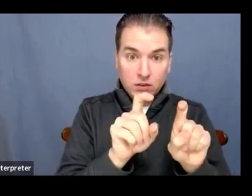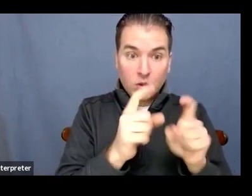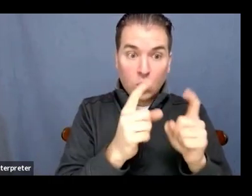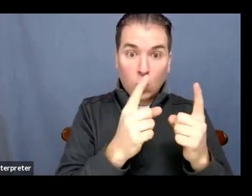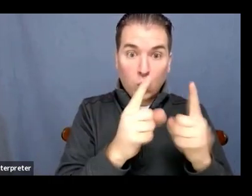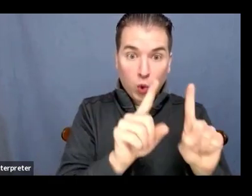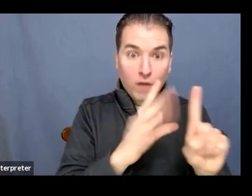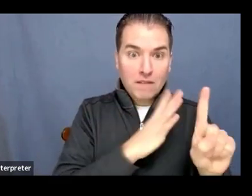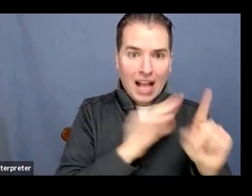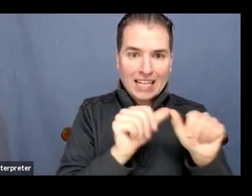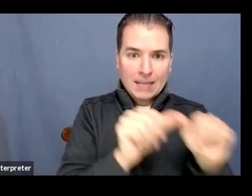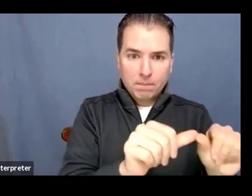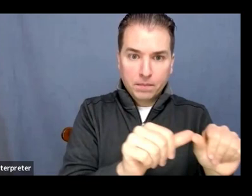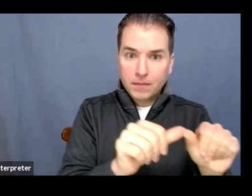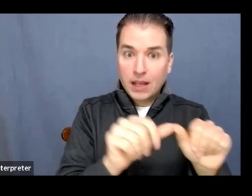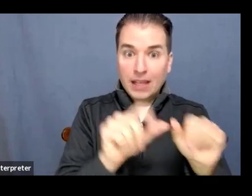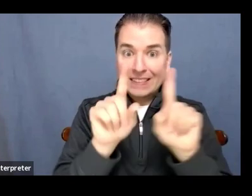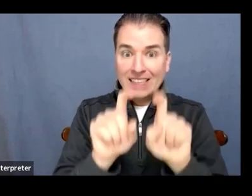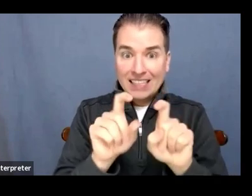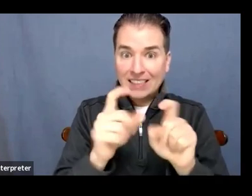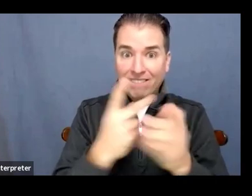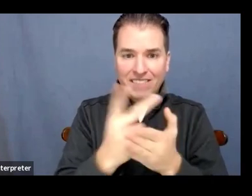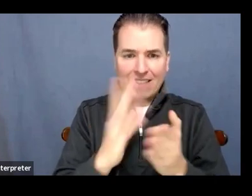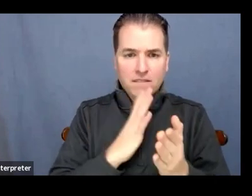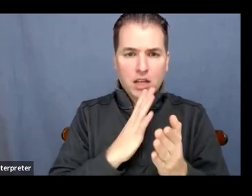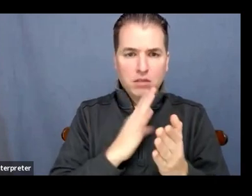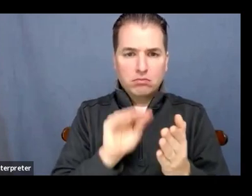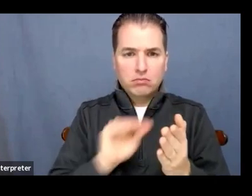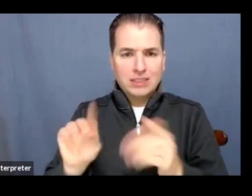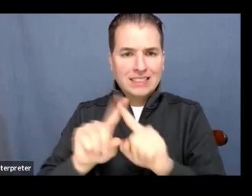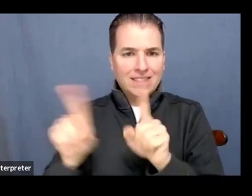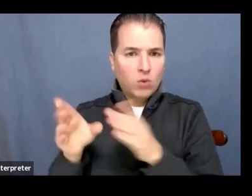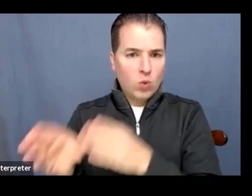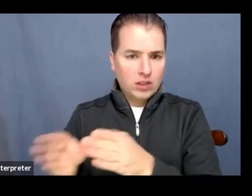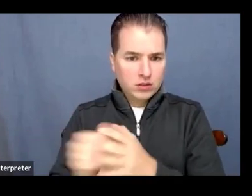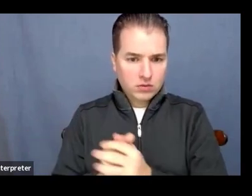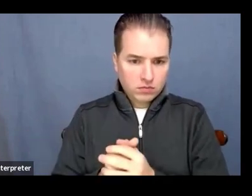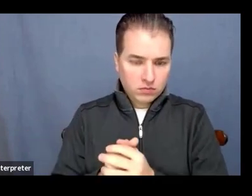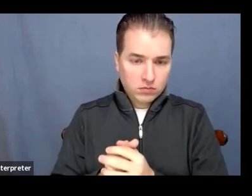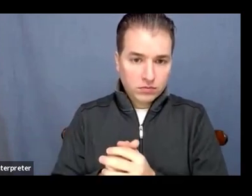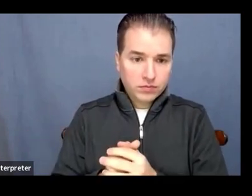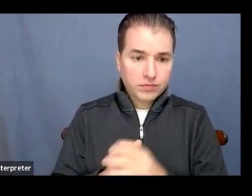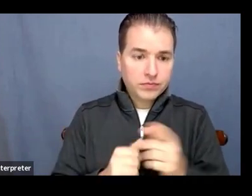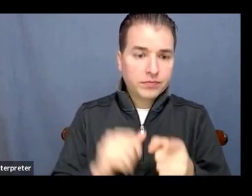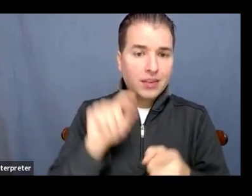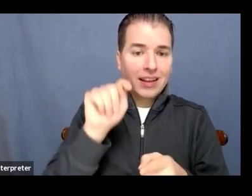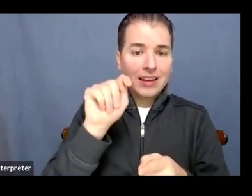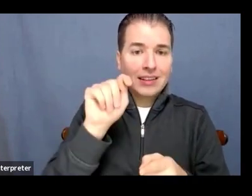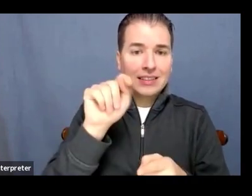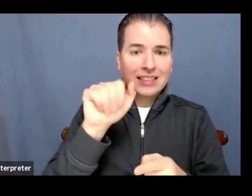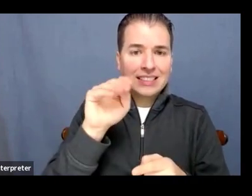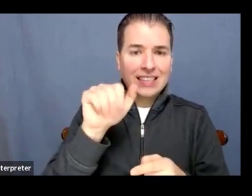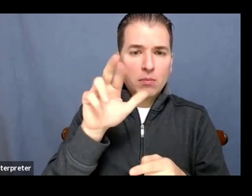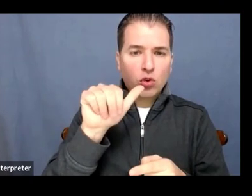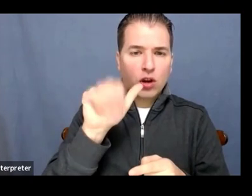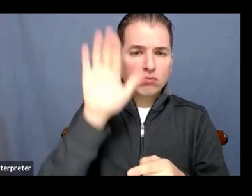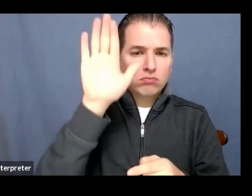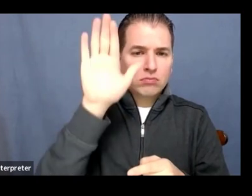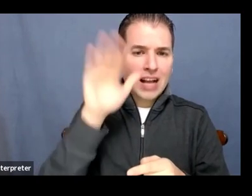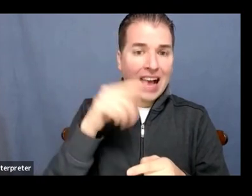of what doesn't work. Okay. Hey, Scott. Yeah. Scott, we've got a question.